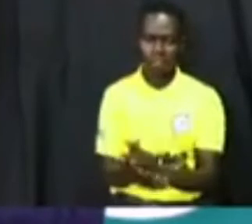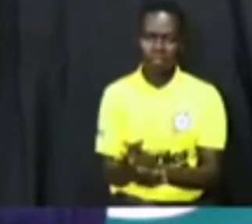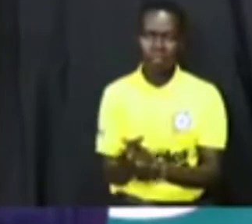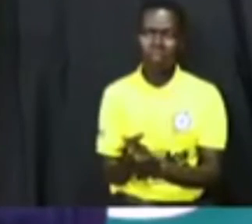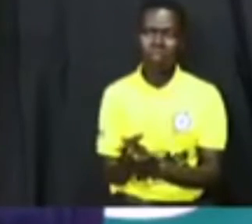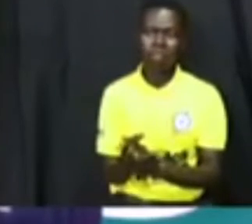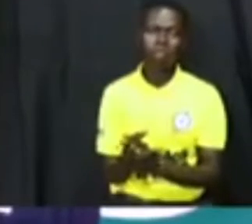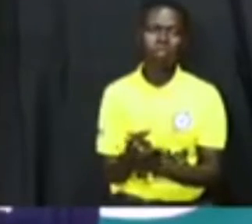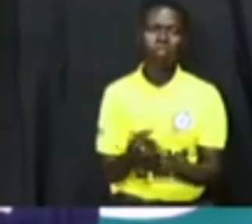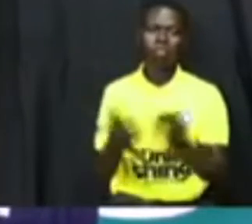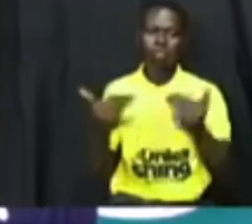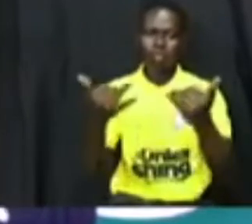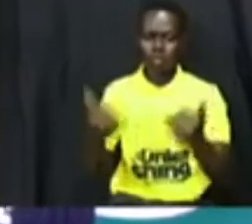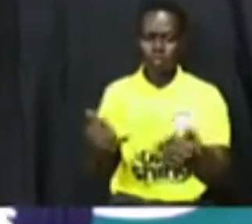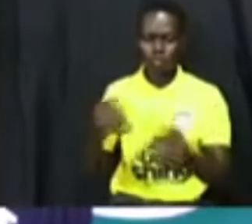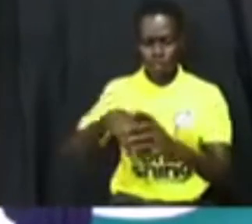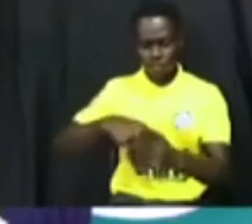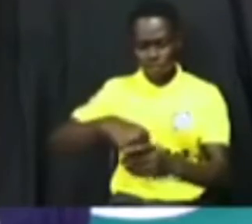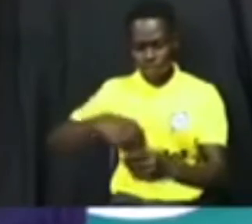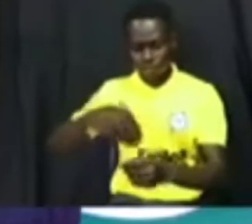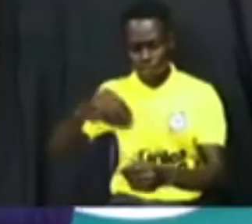This is the outpouring season.